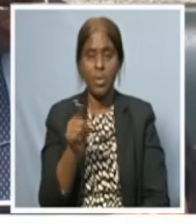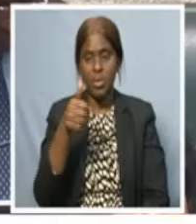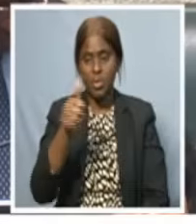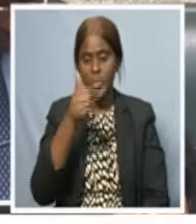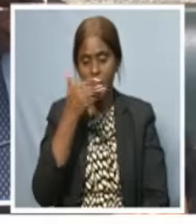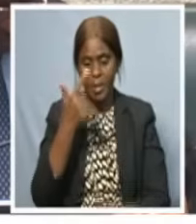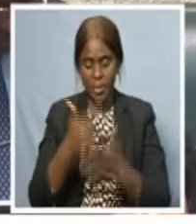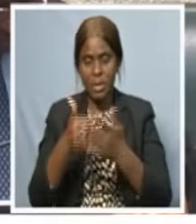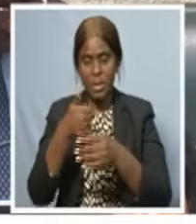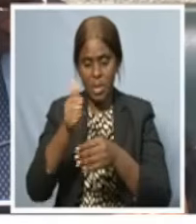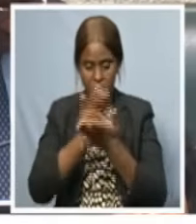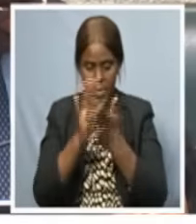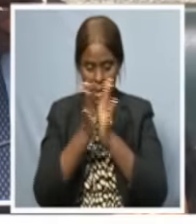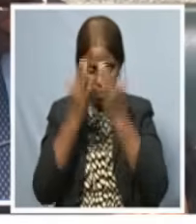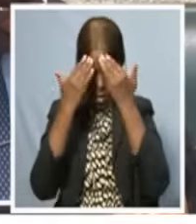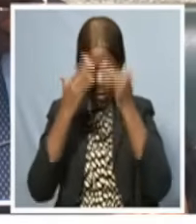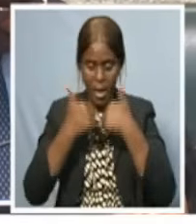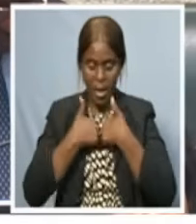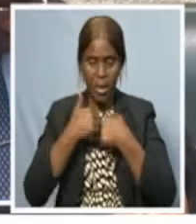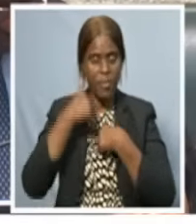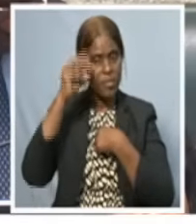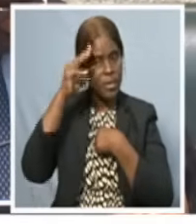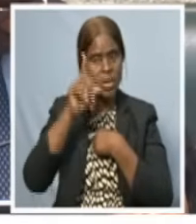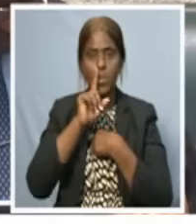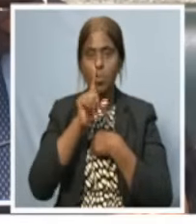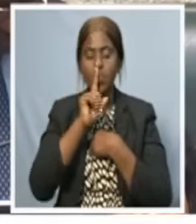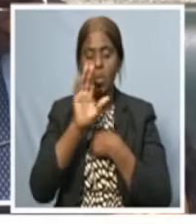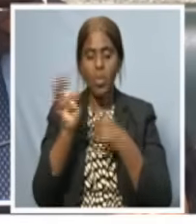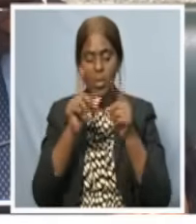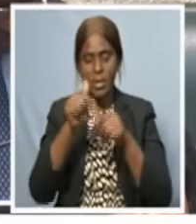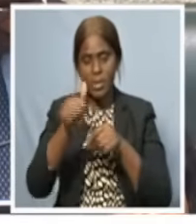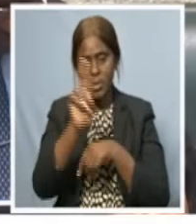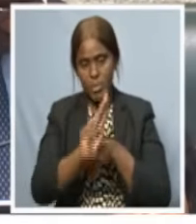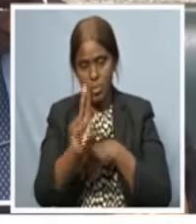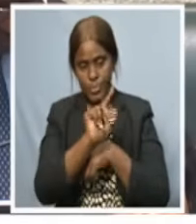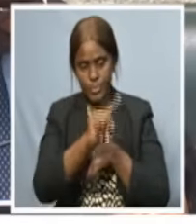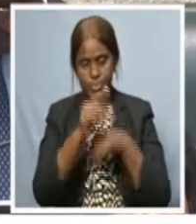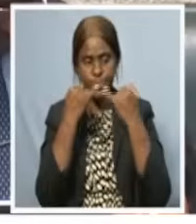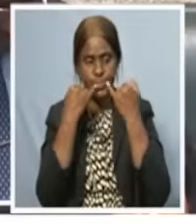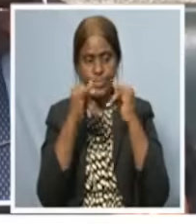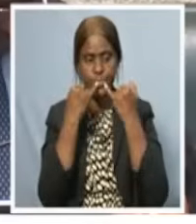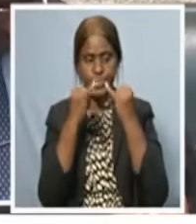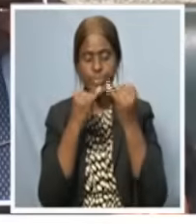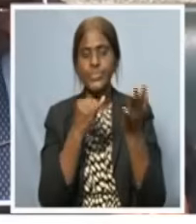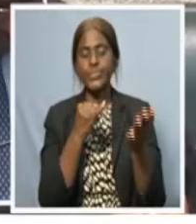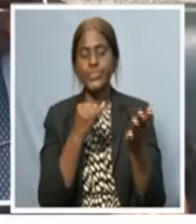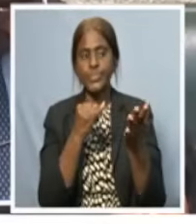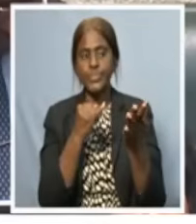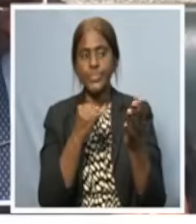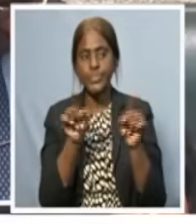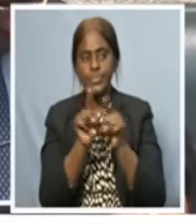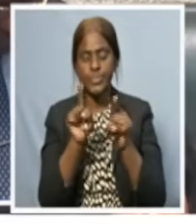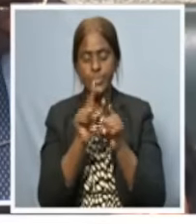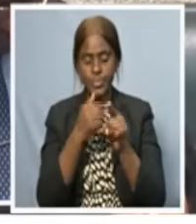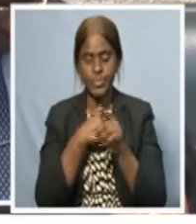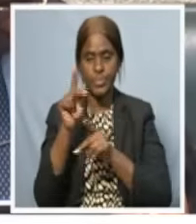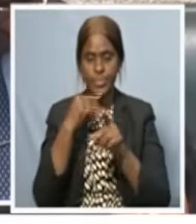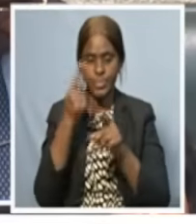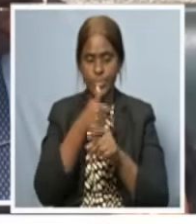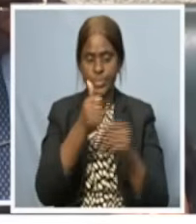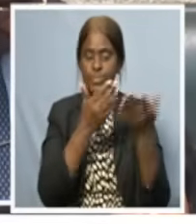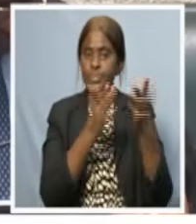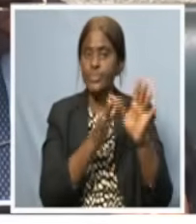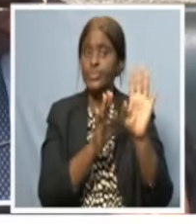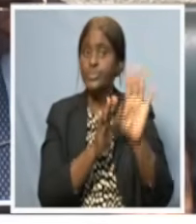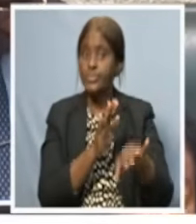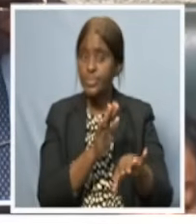You must be aware, Minister, that when you are using such a database, there are certain people that died,